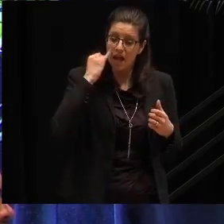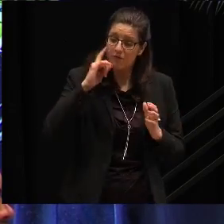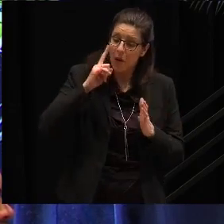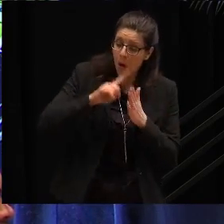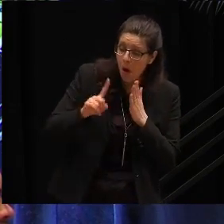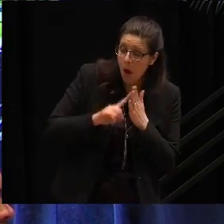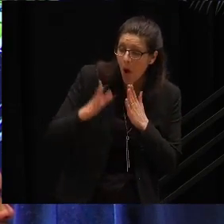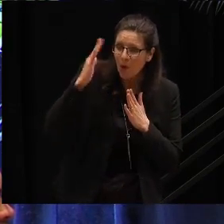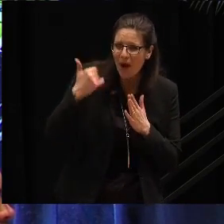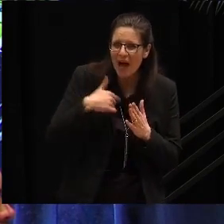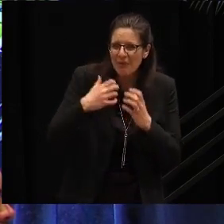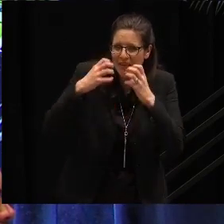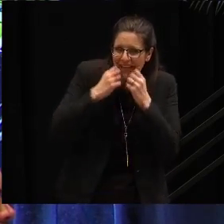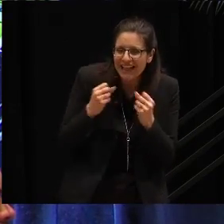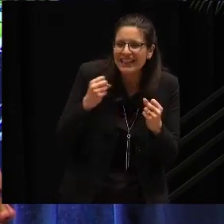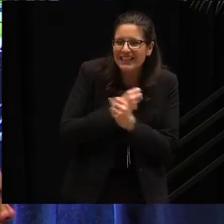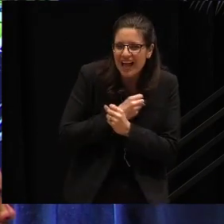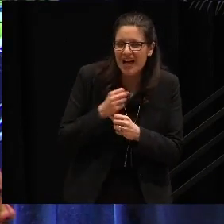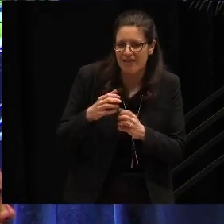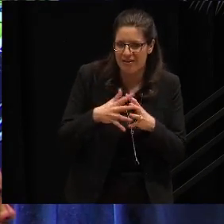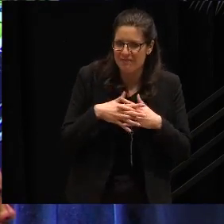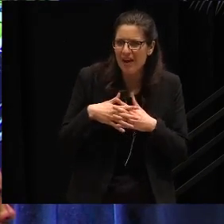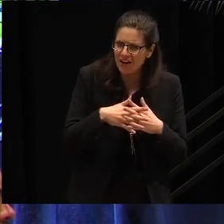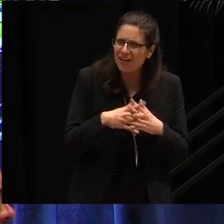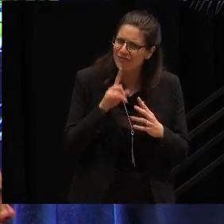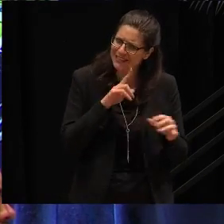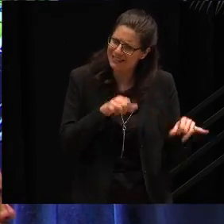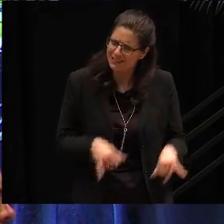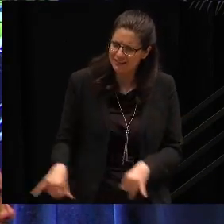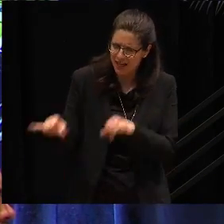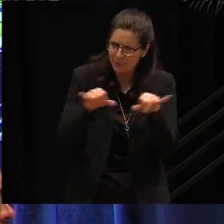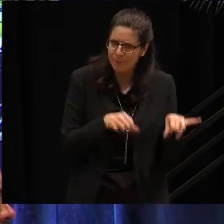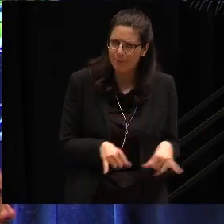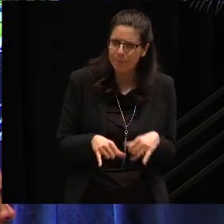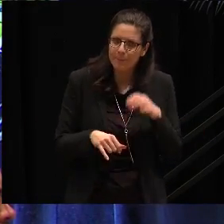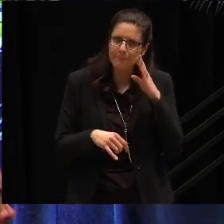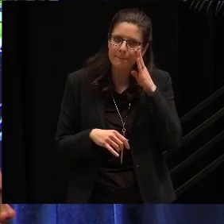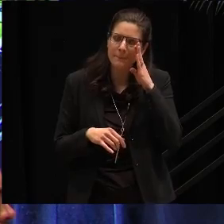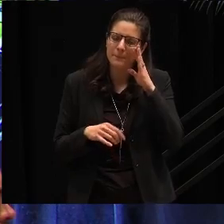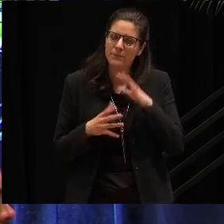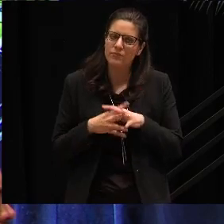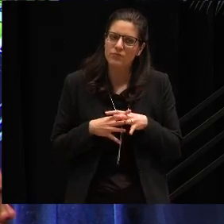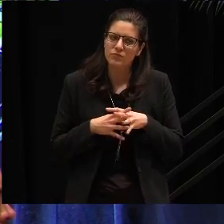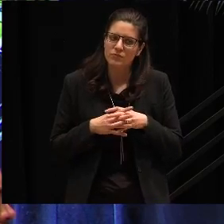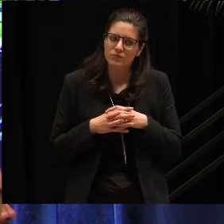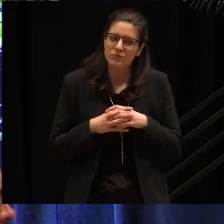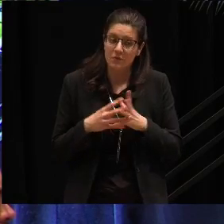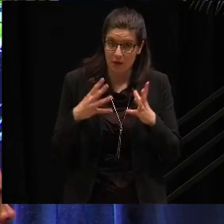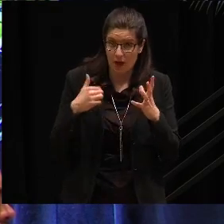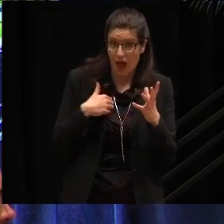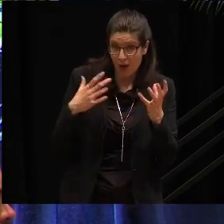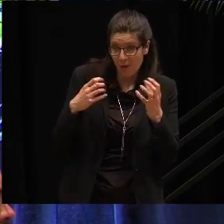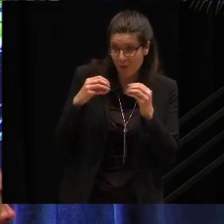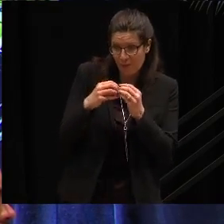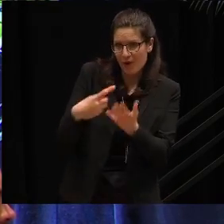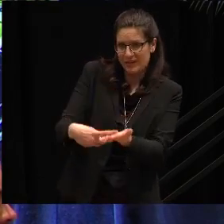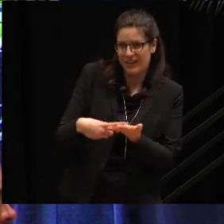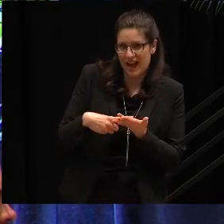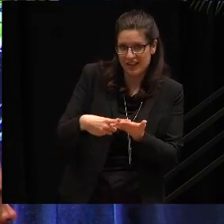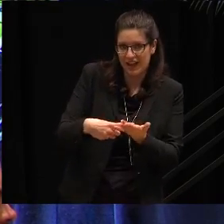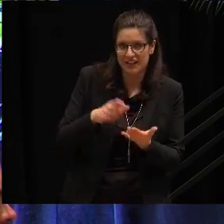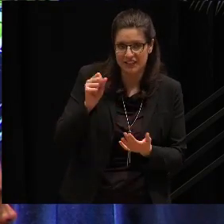far as why we love this country. So yeah, I look forward to more dialogues,